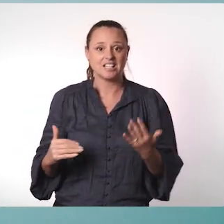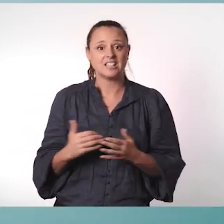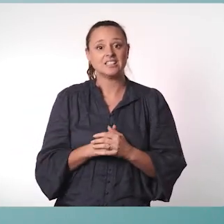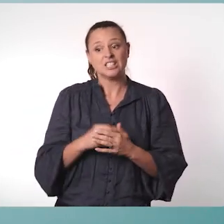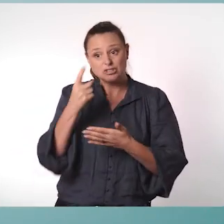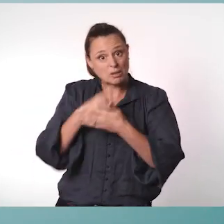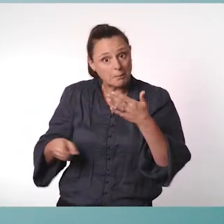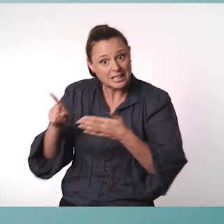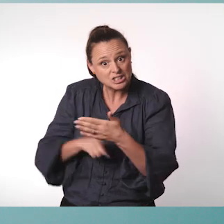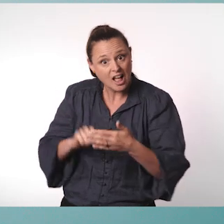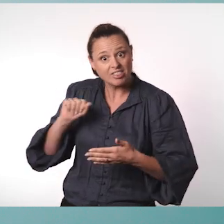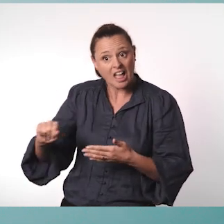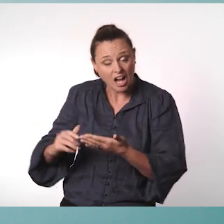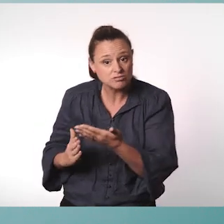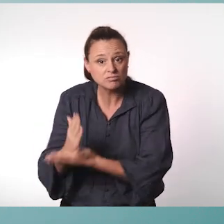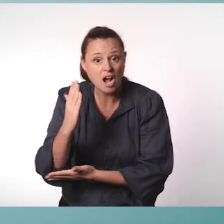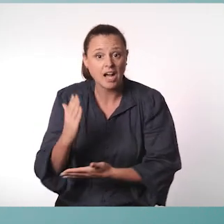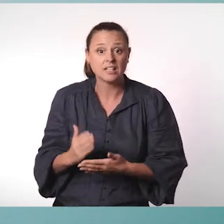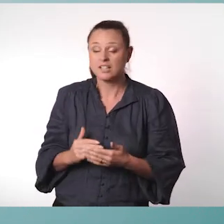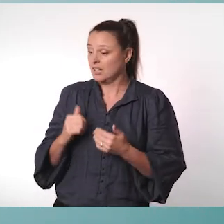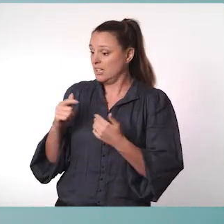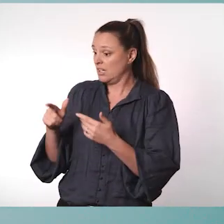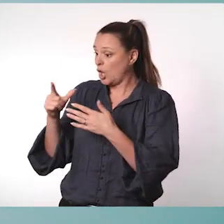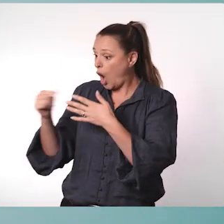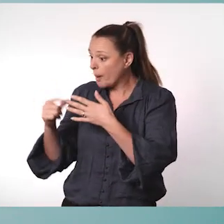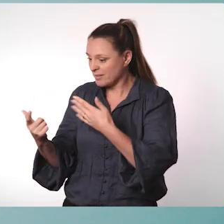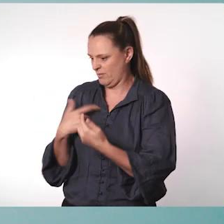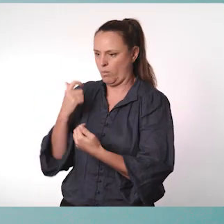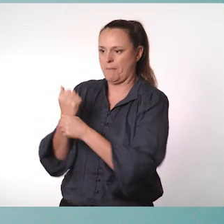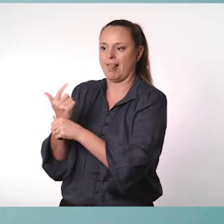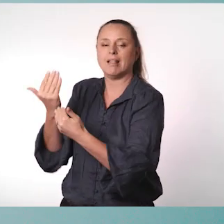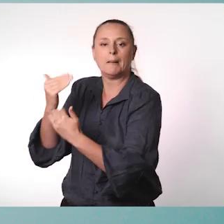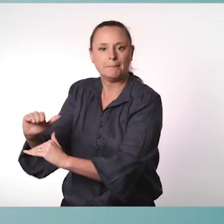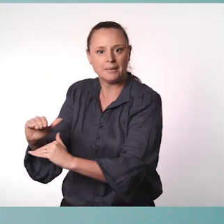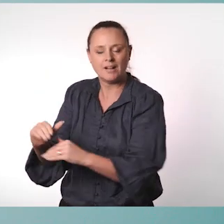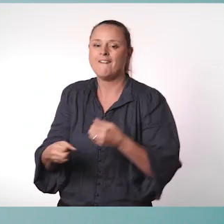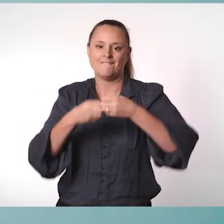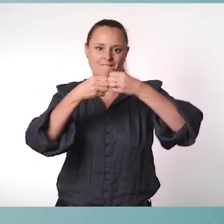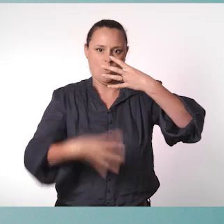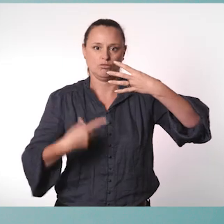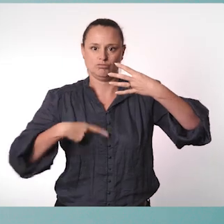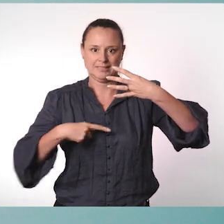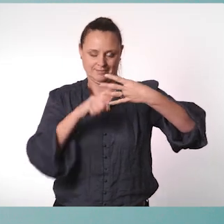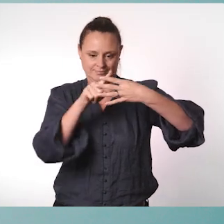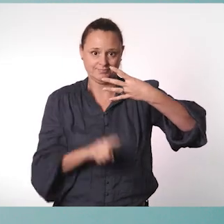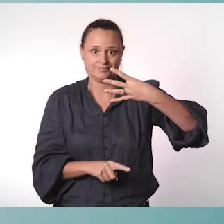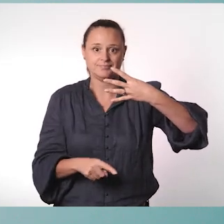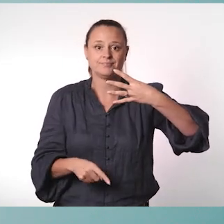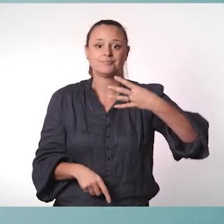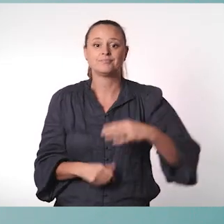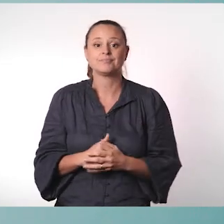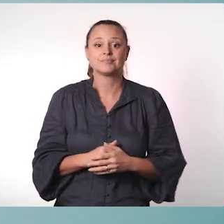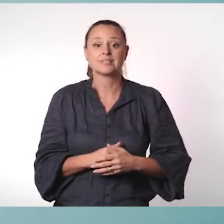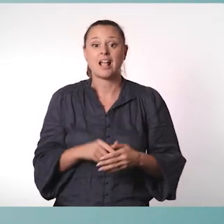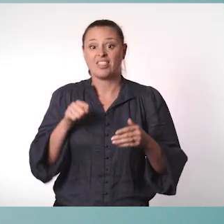discrimination and limits the rights and choices of people with disabilities. There are 4 types of ableism that contribute to violence against women and